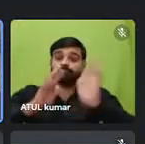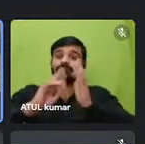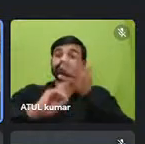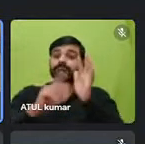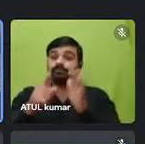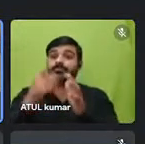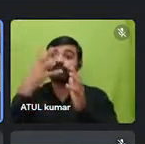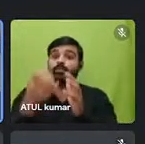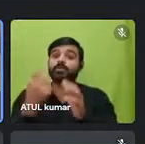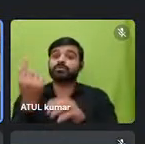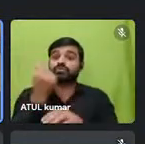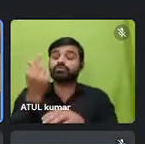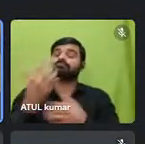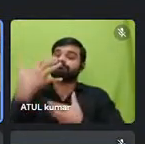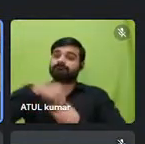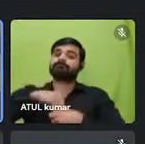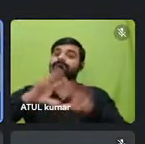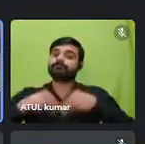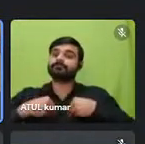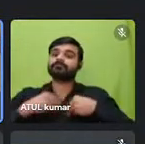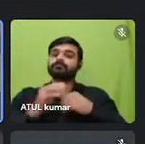use acceptable